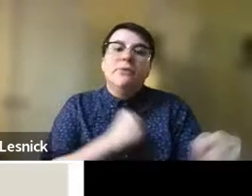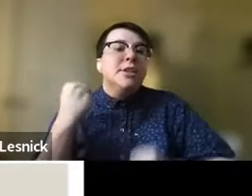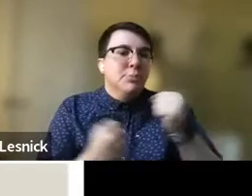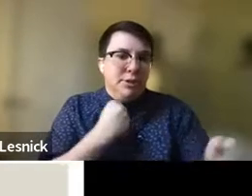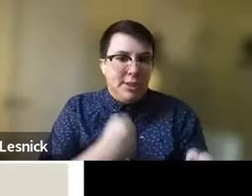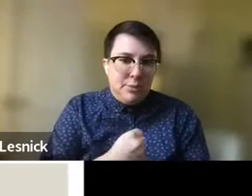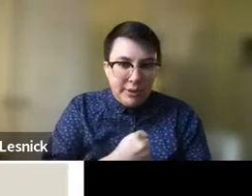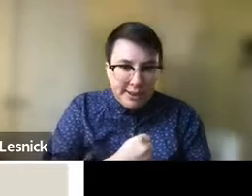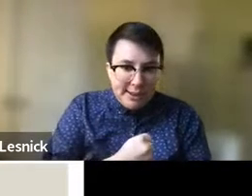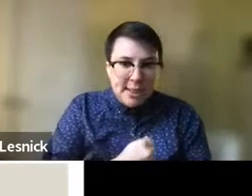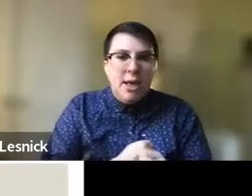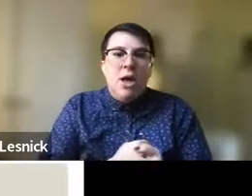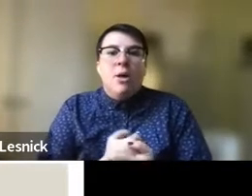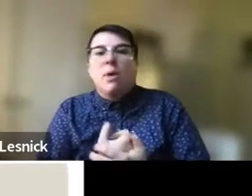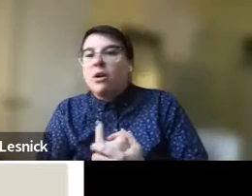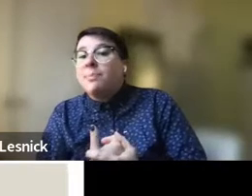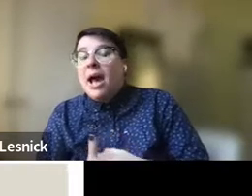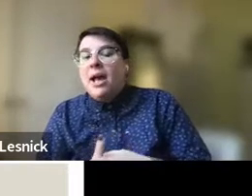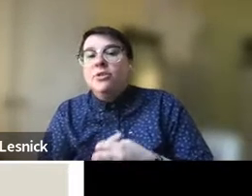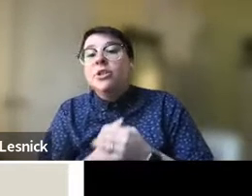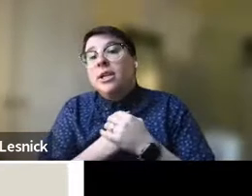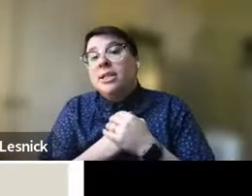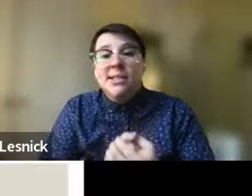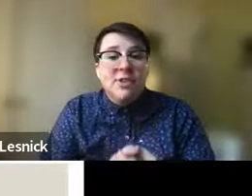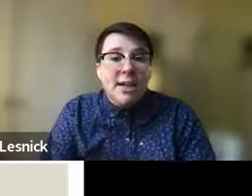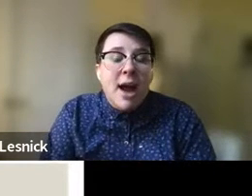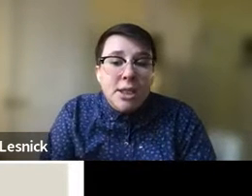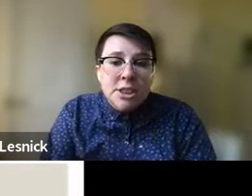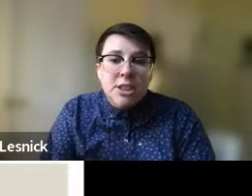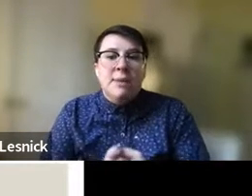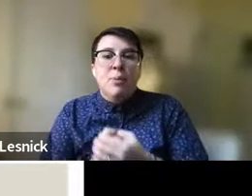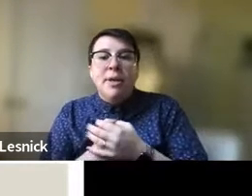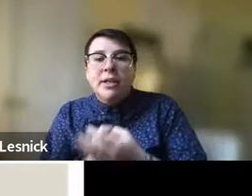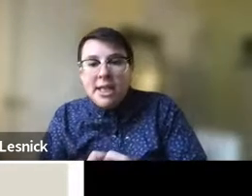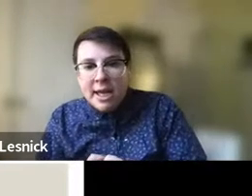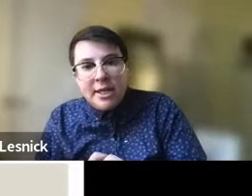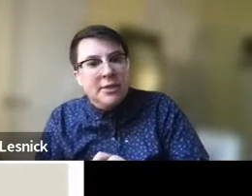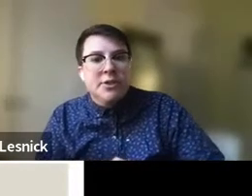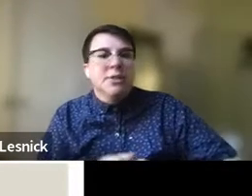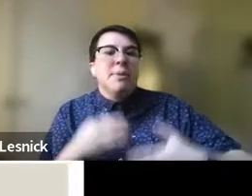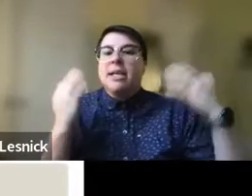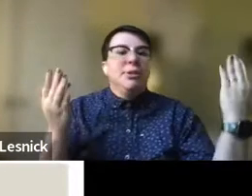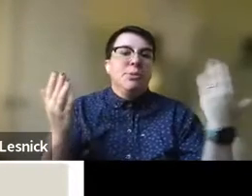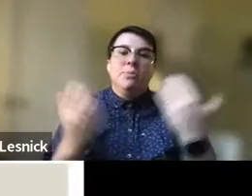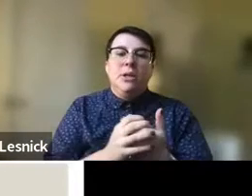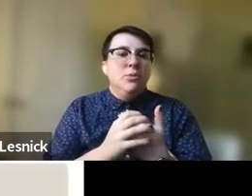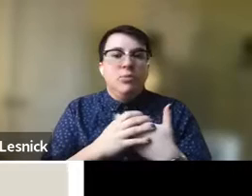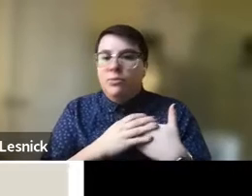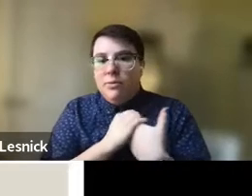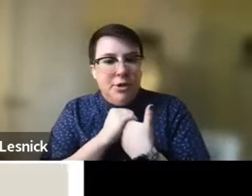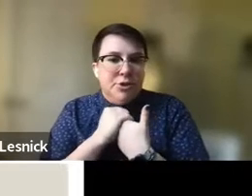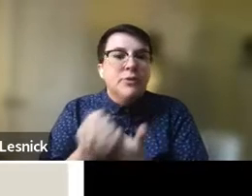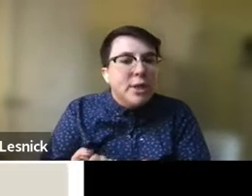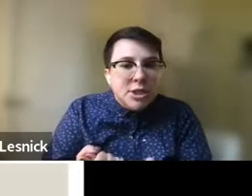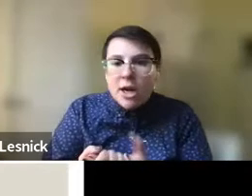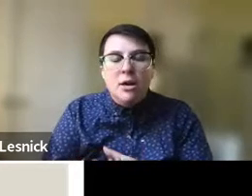contrast to visible disabilities, marked by usually assistive technology and mobility aids. So some examples would be